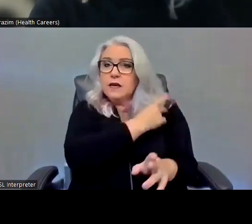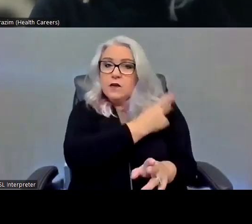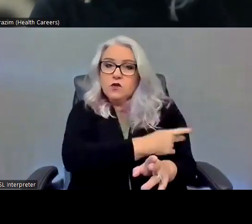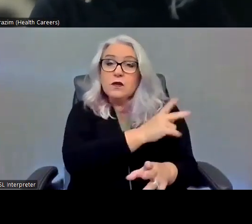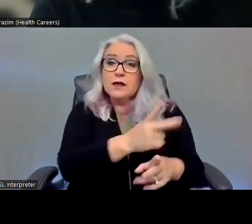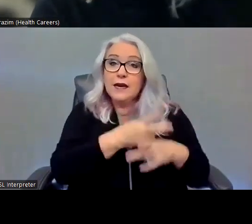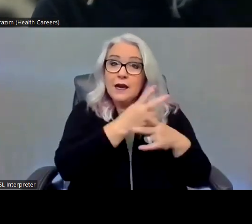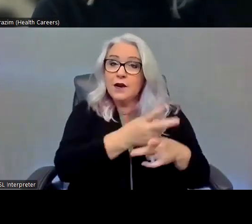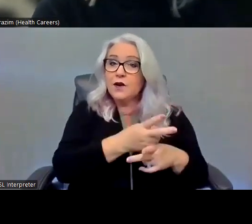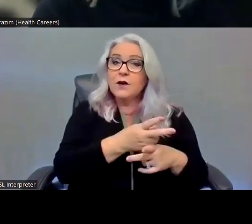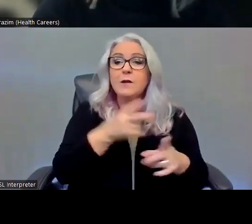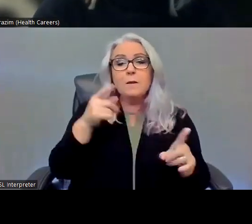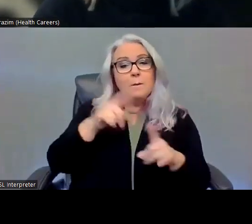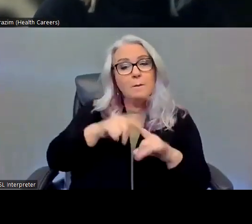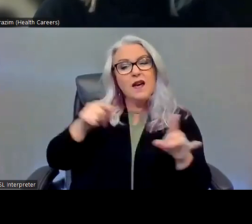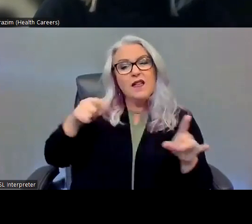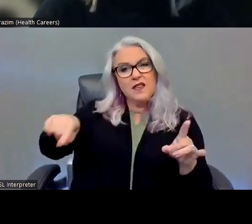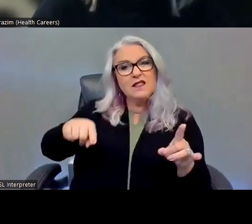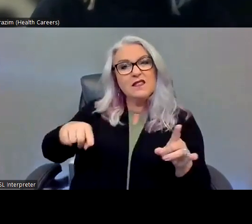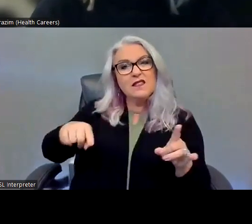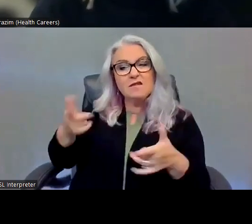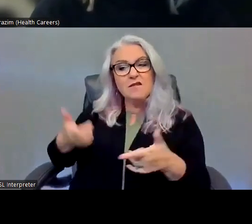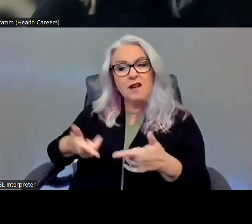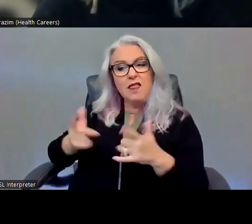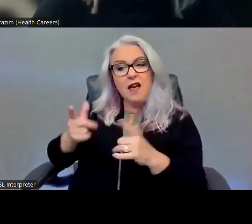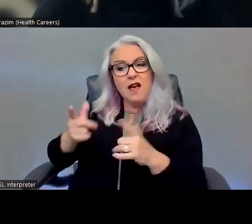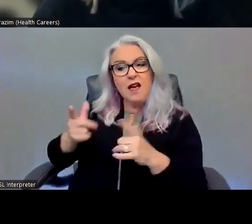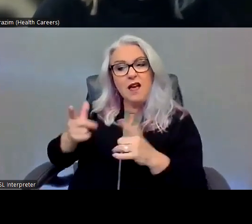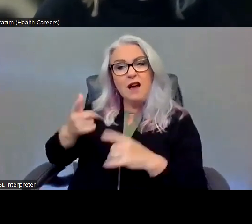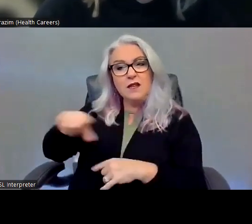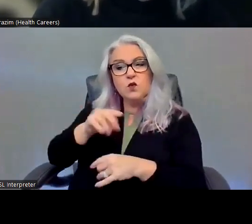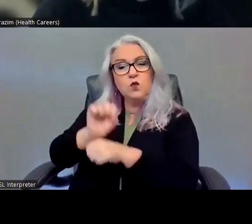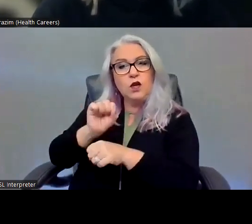job allows them to work from home.